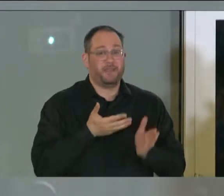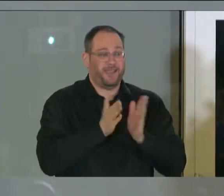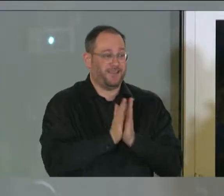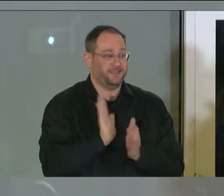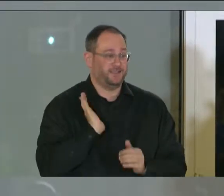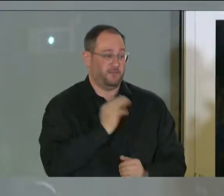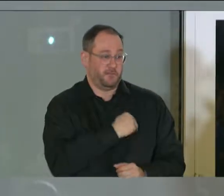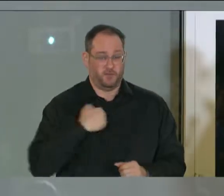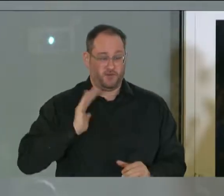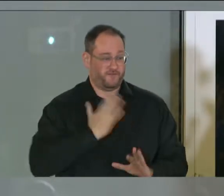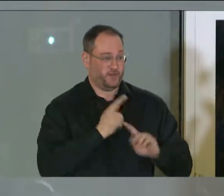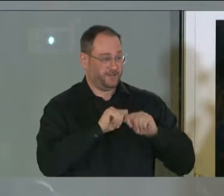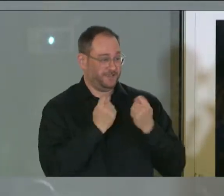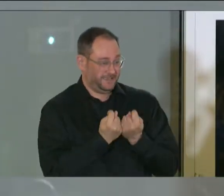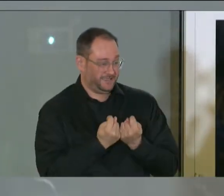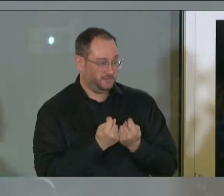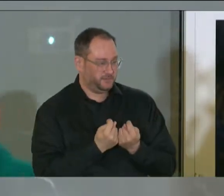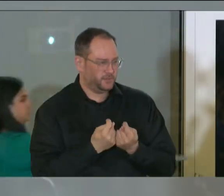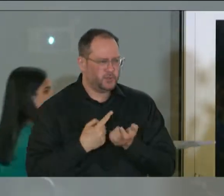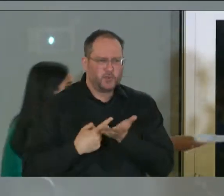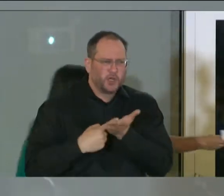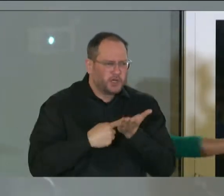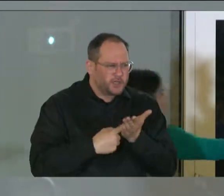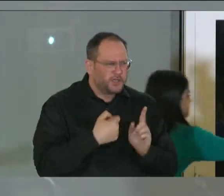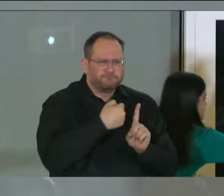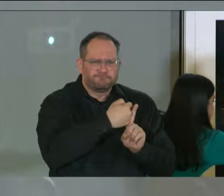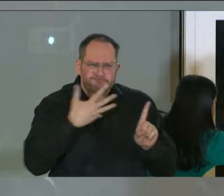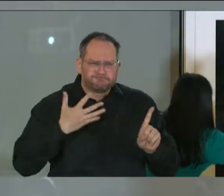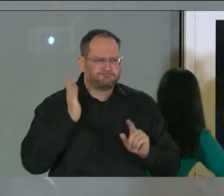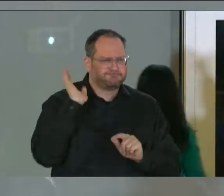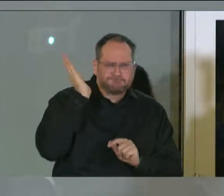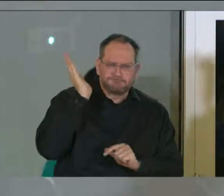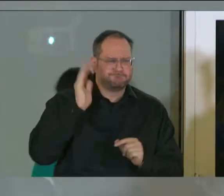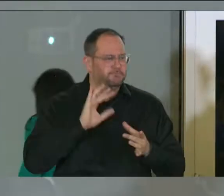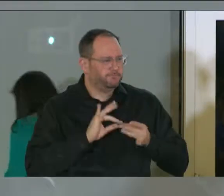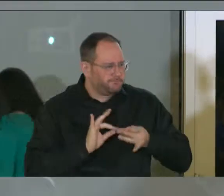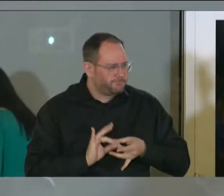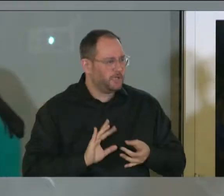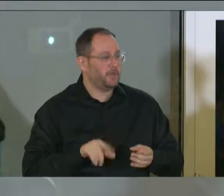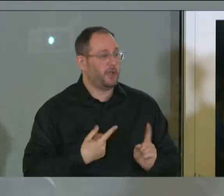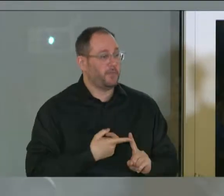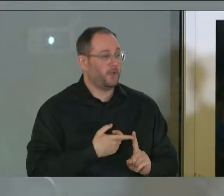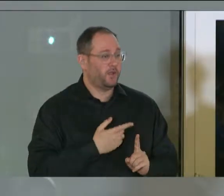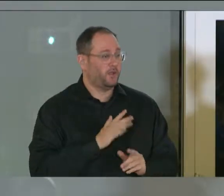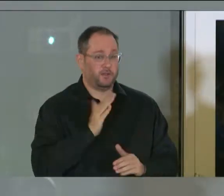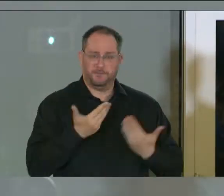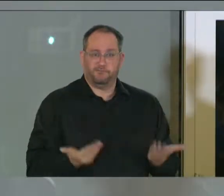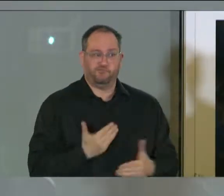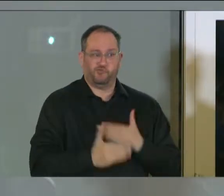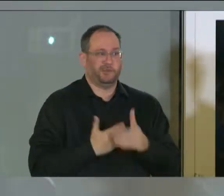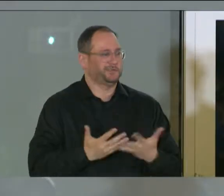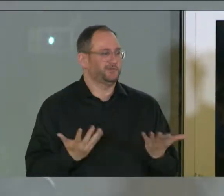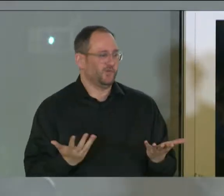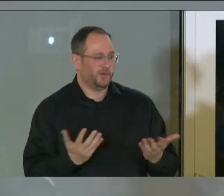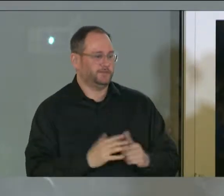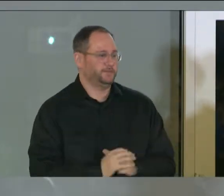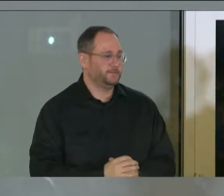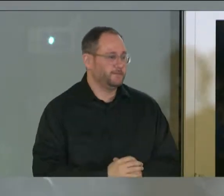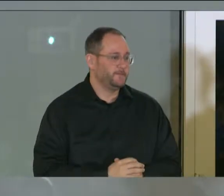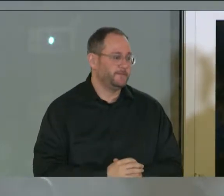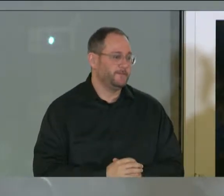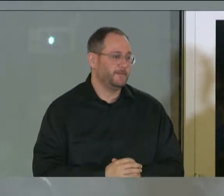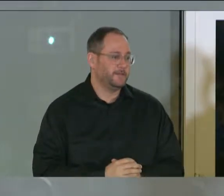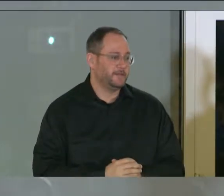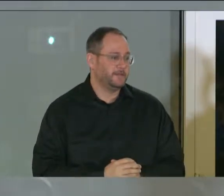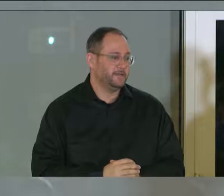a little bit more specifically about the process. But I did want to recognize that